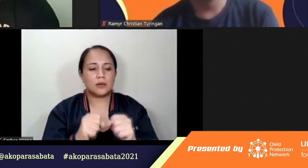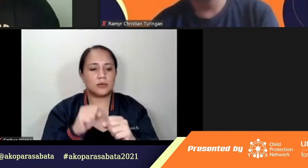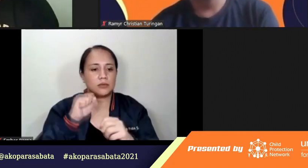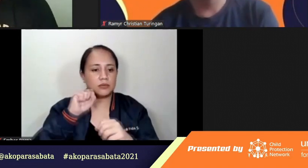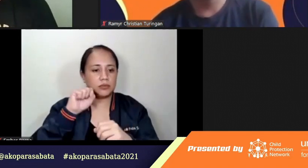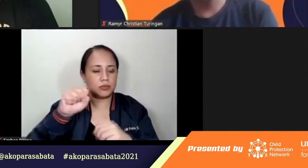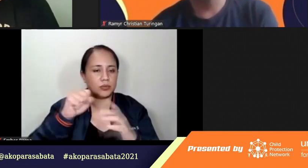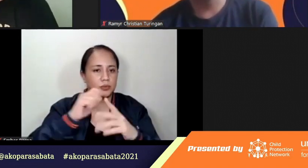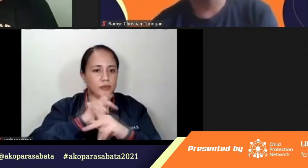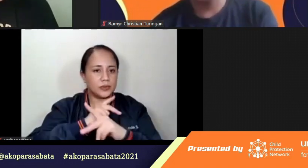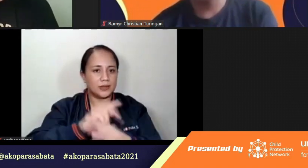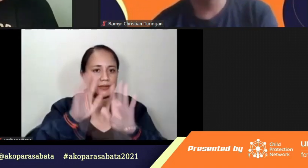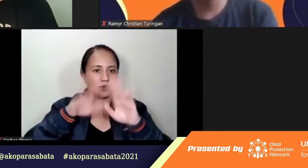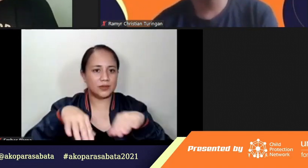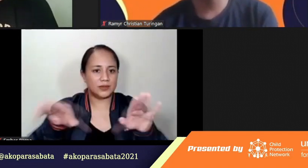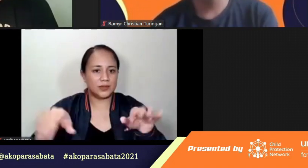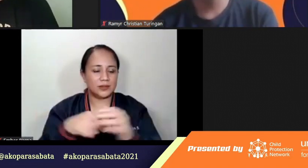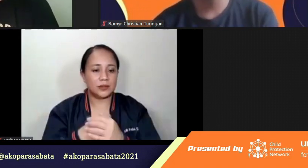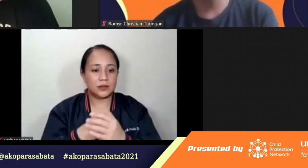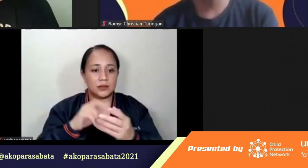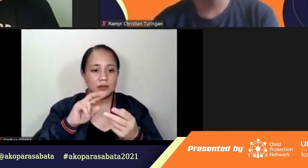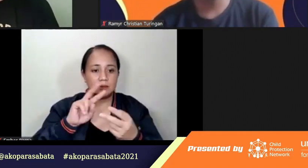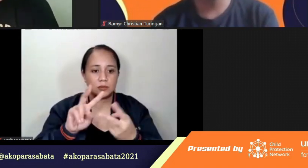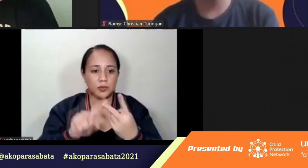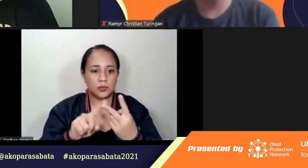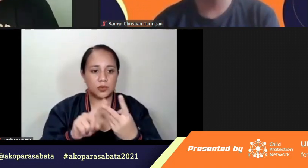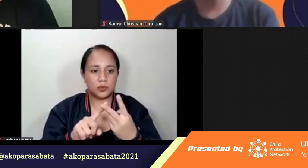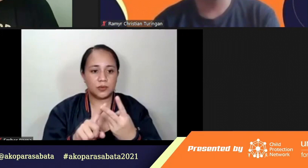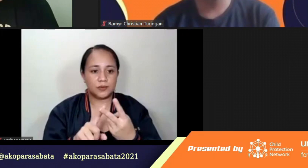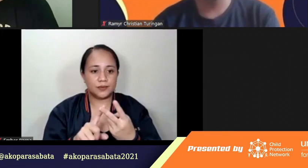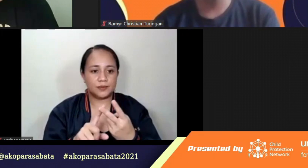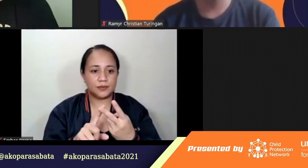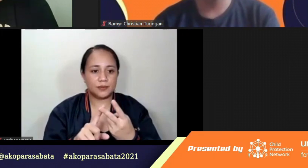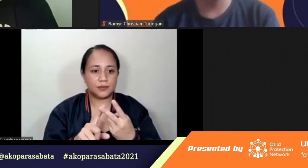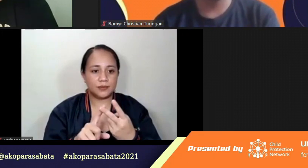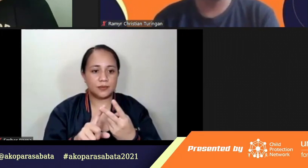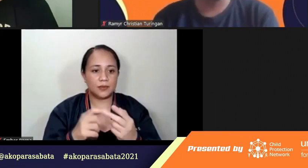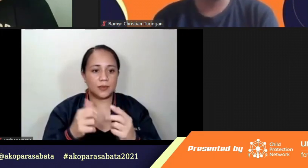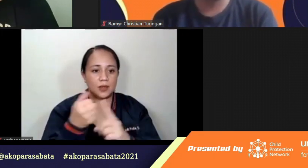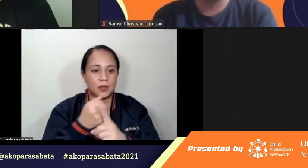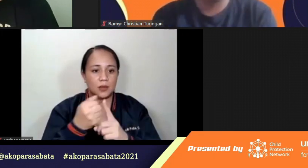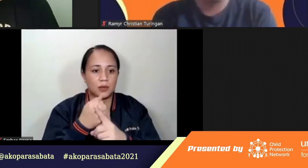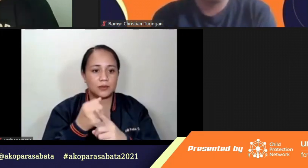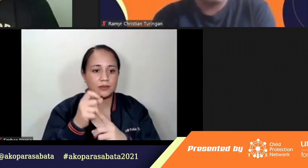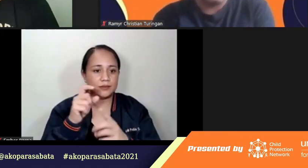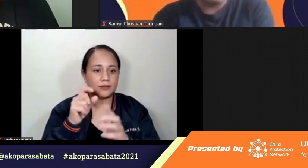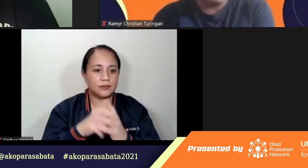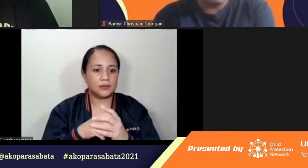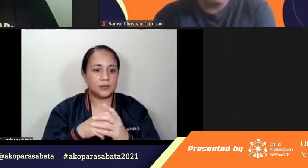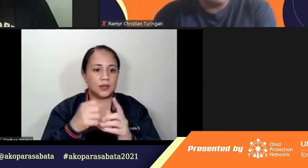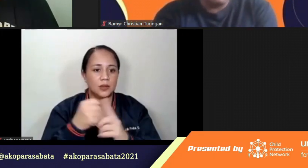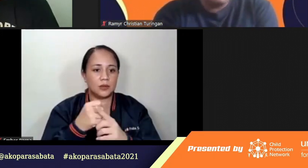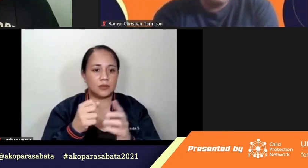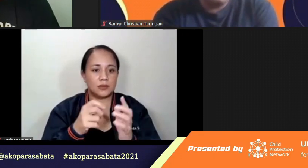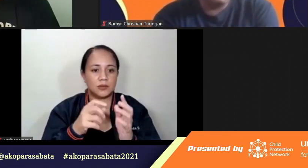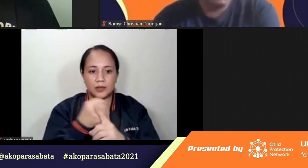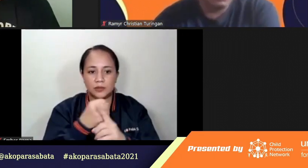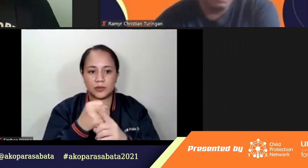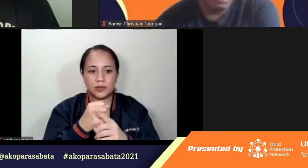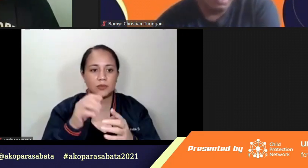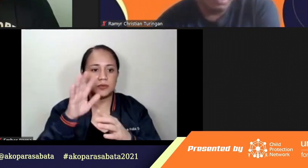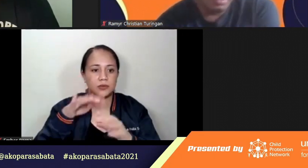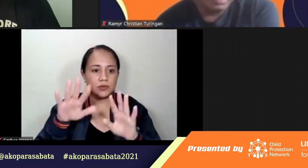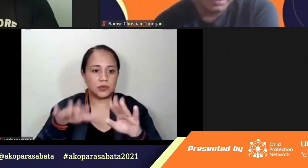to protect children. Number 2, speak up. Abuse and sexual violence among children are